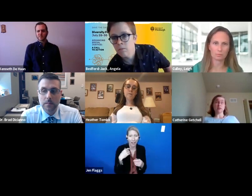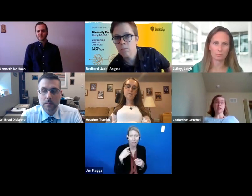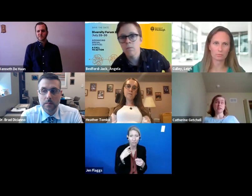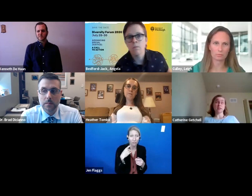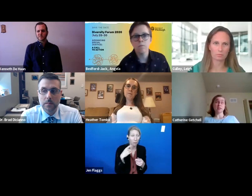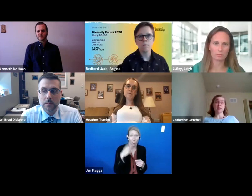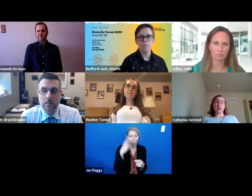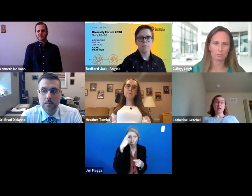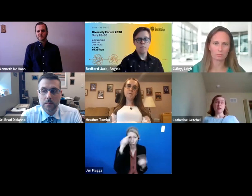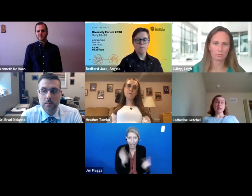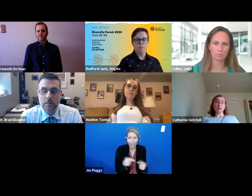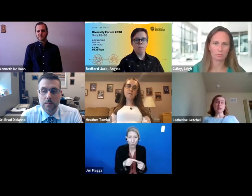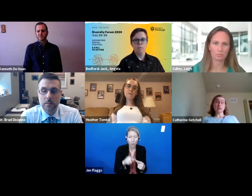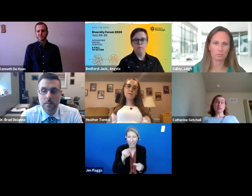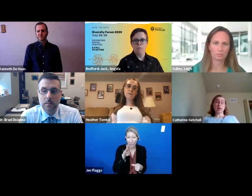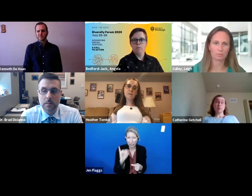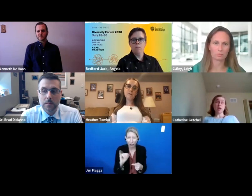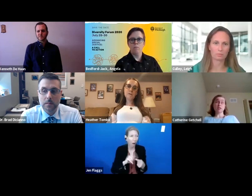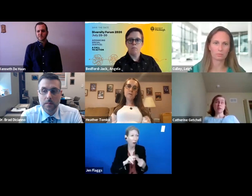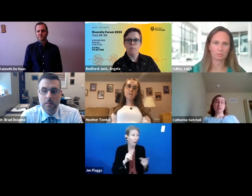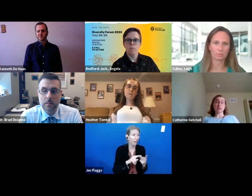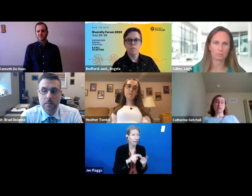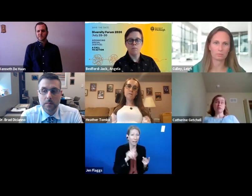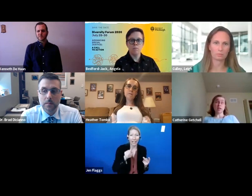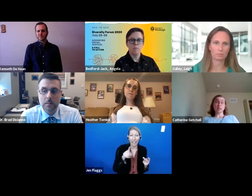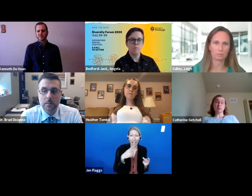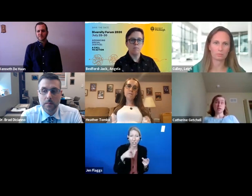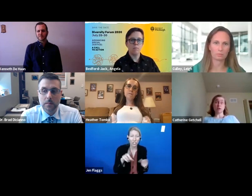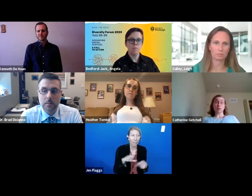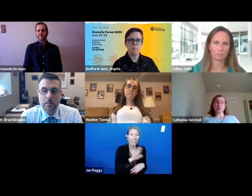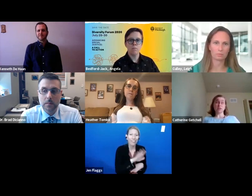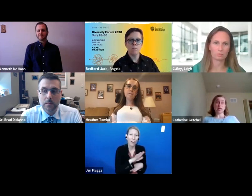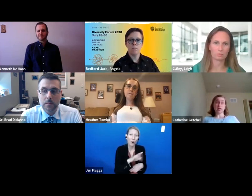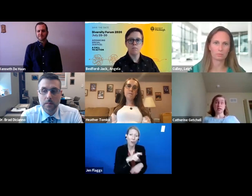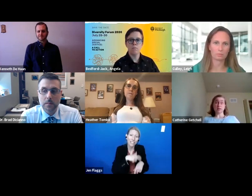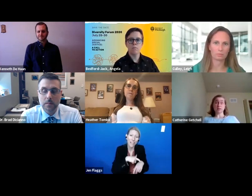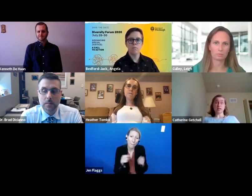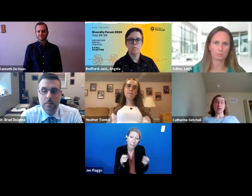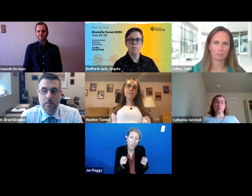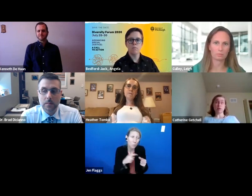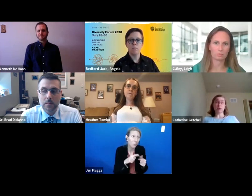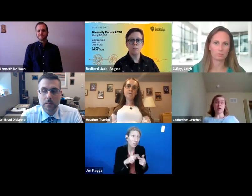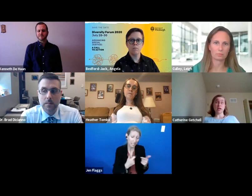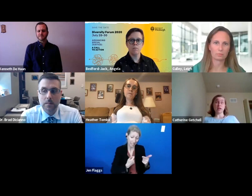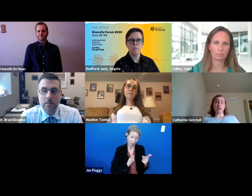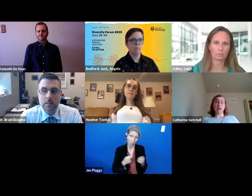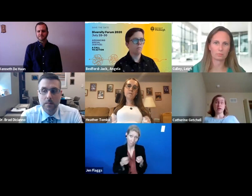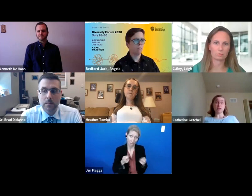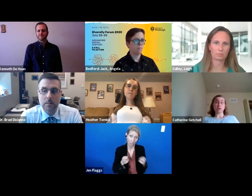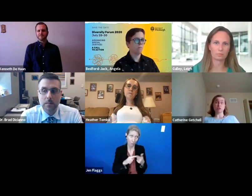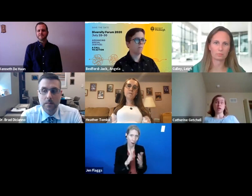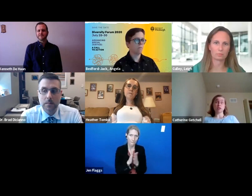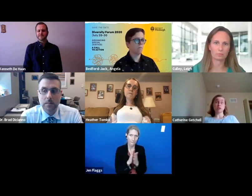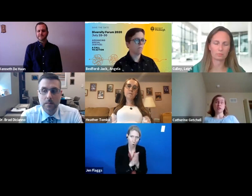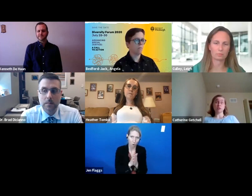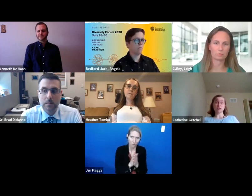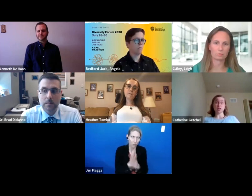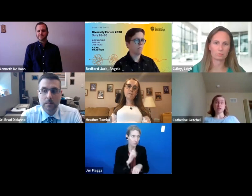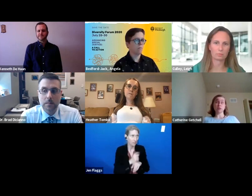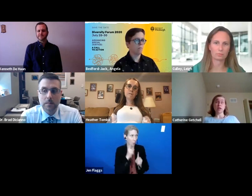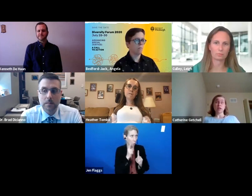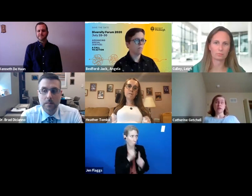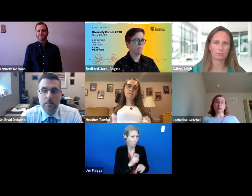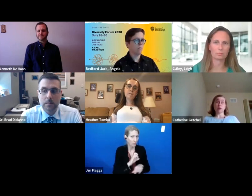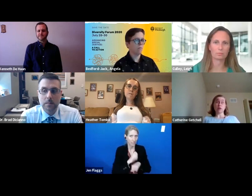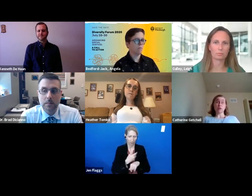students with mental health challenges, things like time management, self-management, goal setting, staying motivated, having structure in